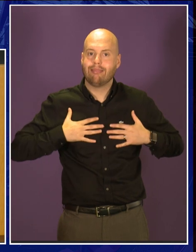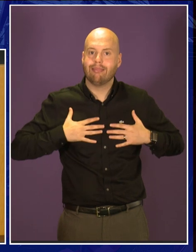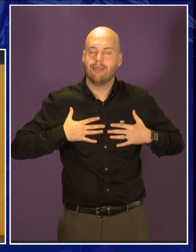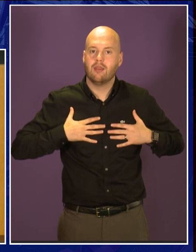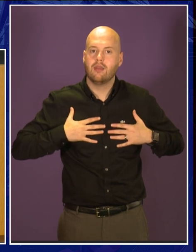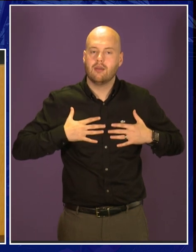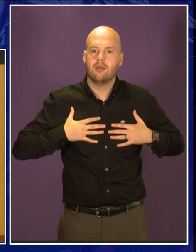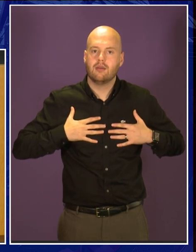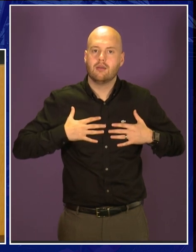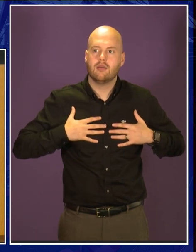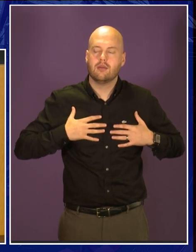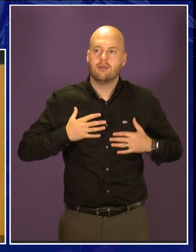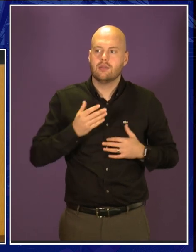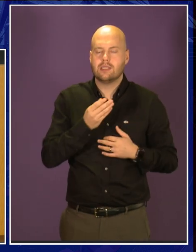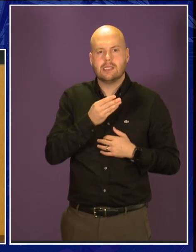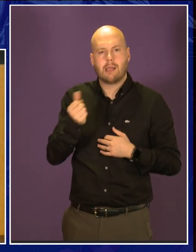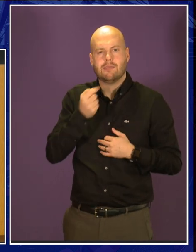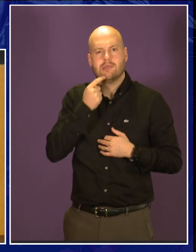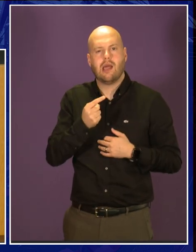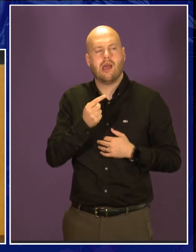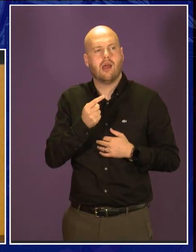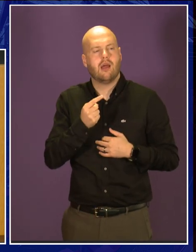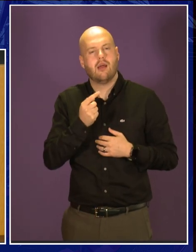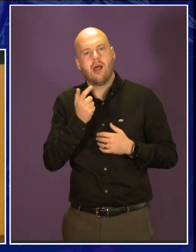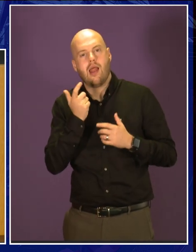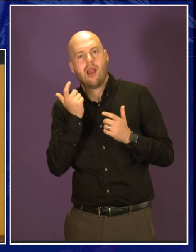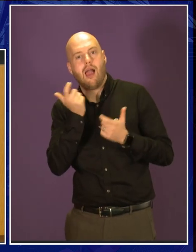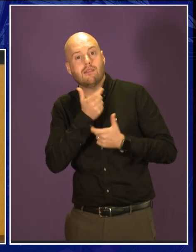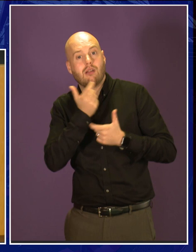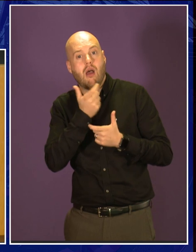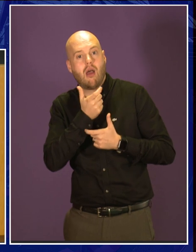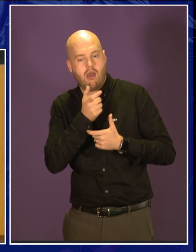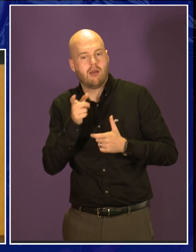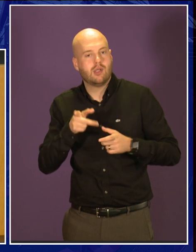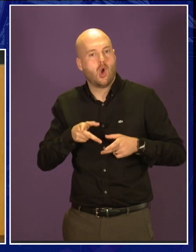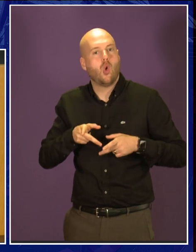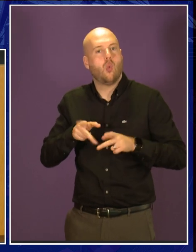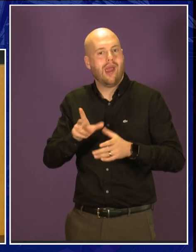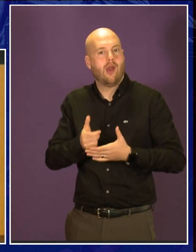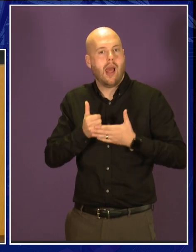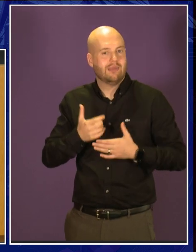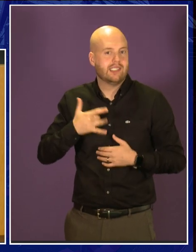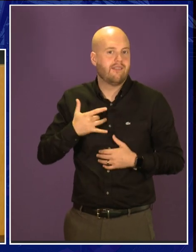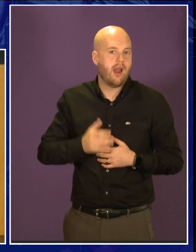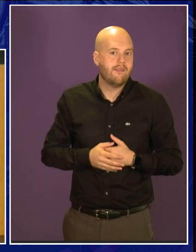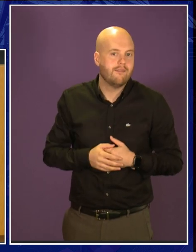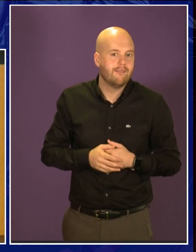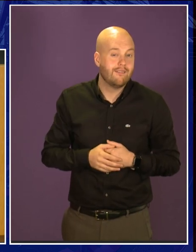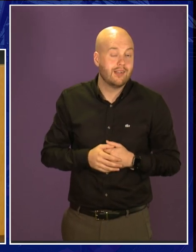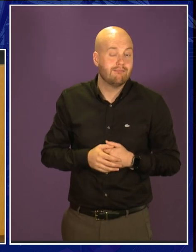Some people say laughter is a way to survive. Some people